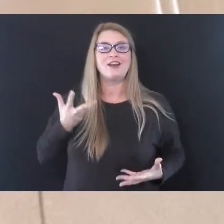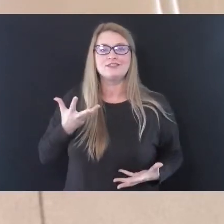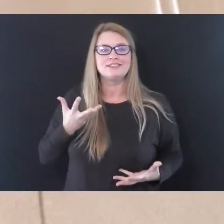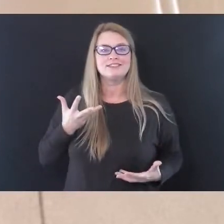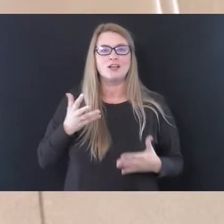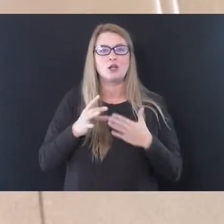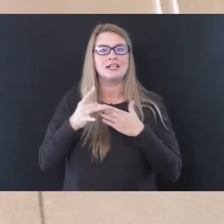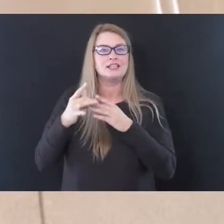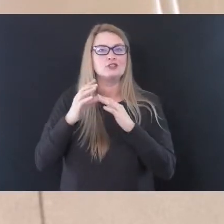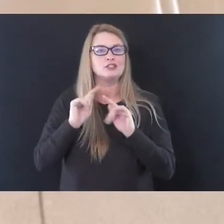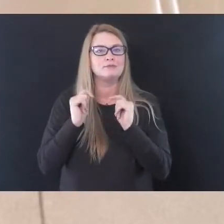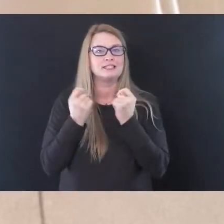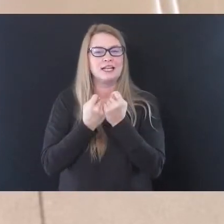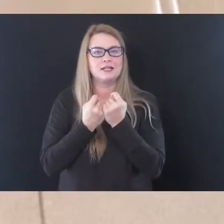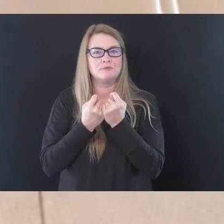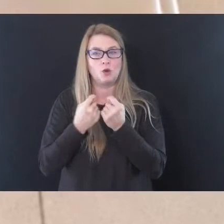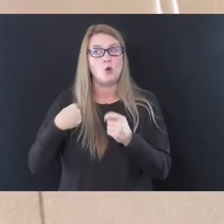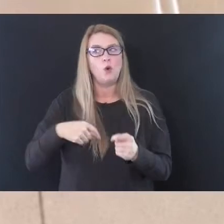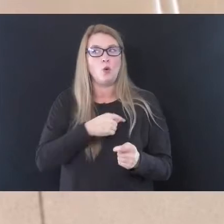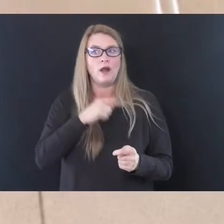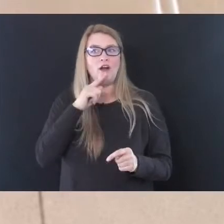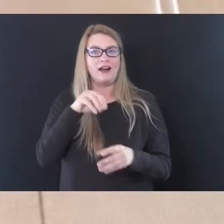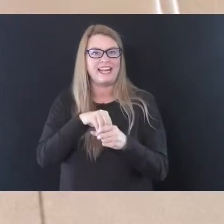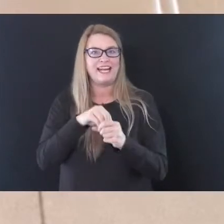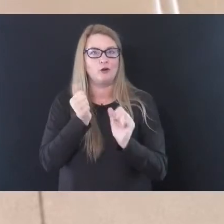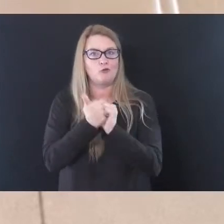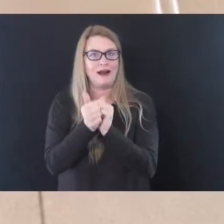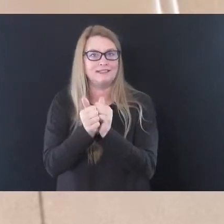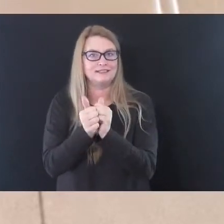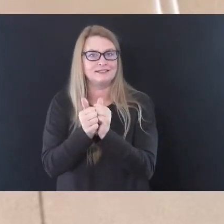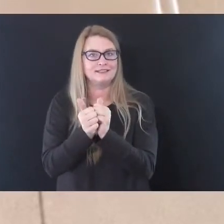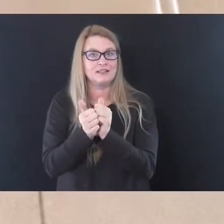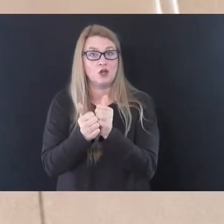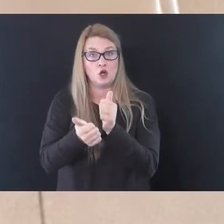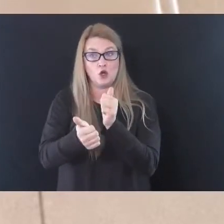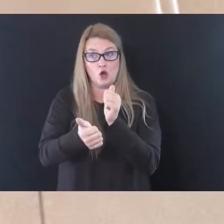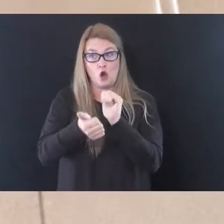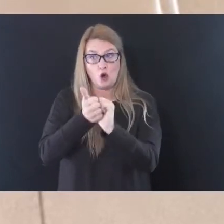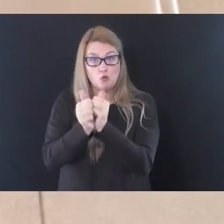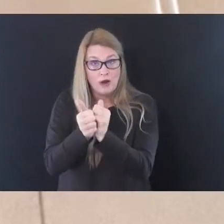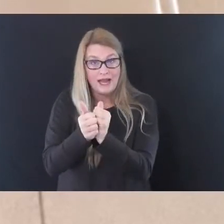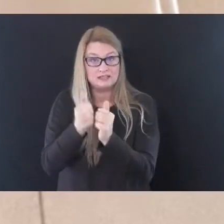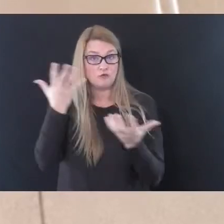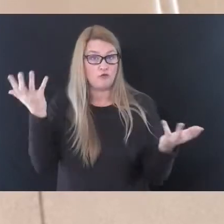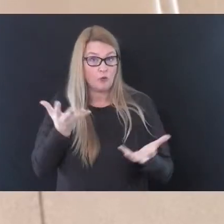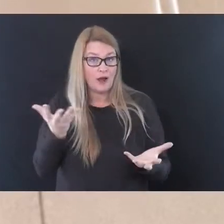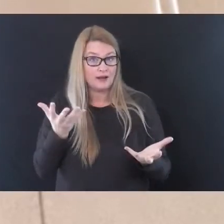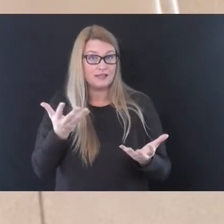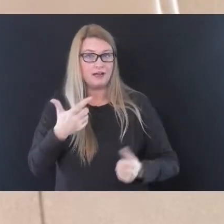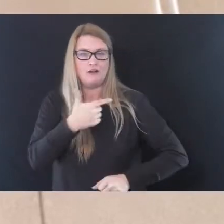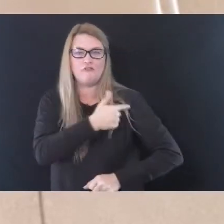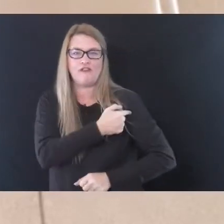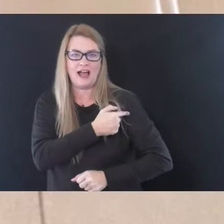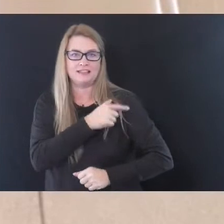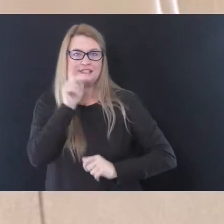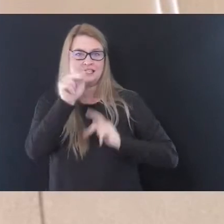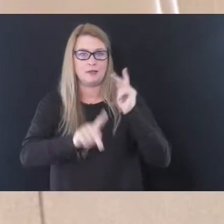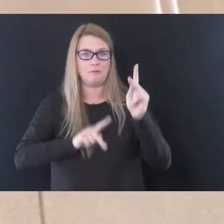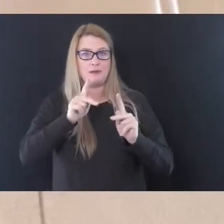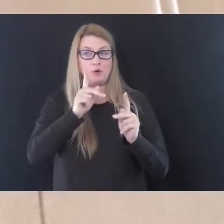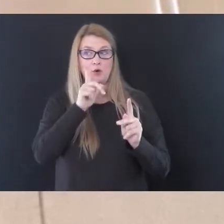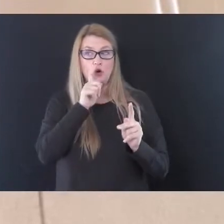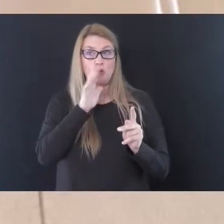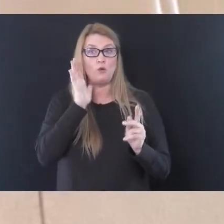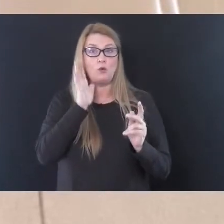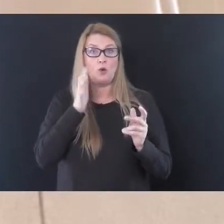leadership team that we're in a race. As Clay points out, we're in a race to vaccinate those who have the greatest chance of